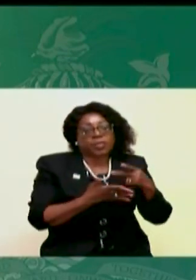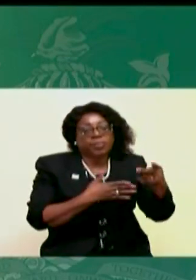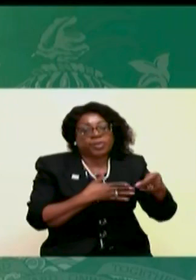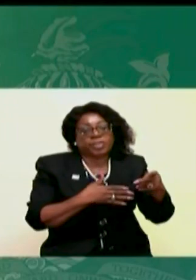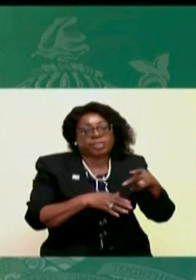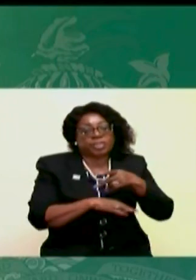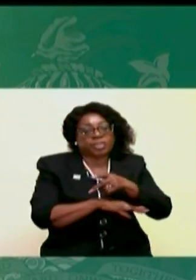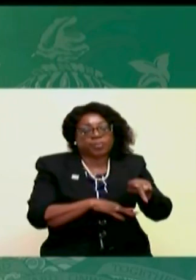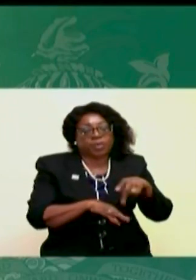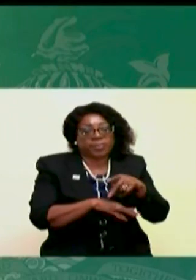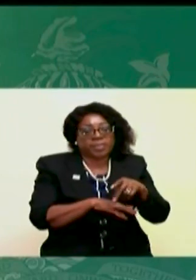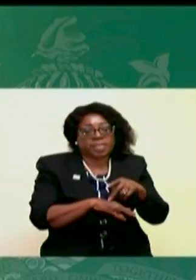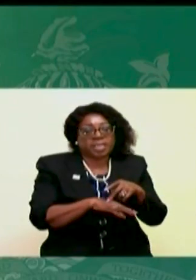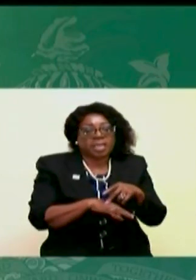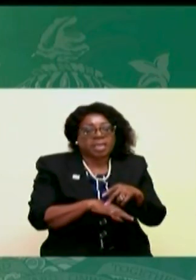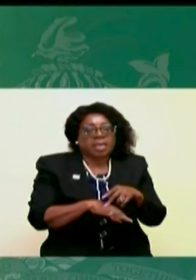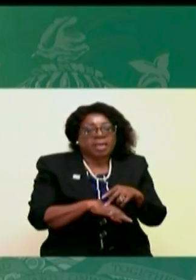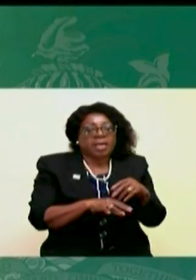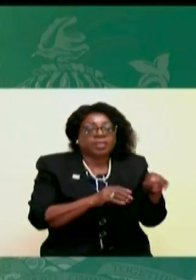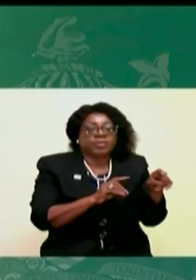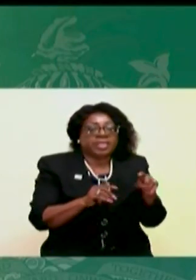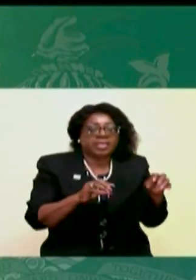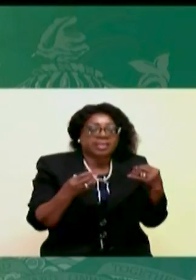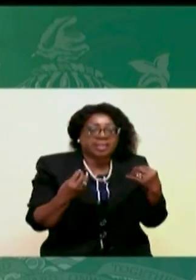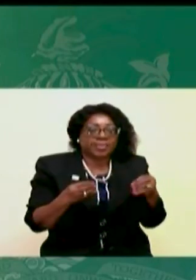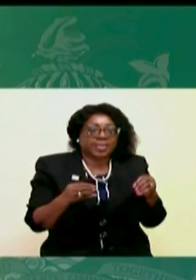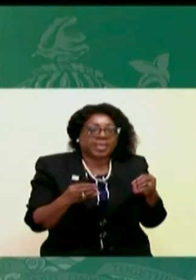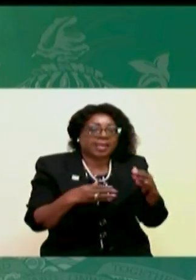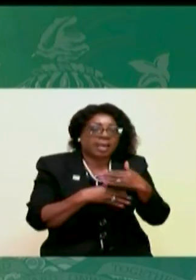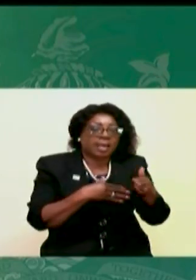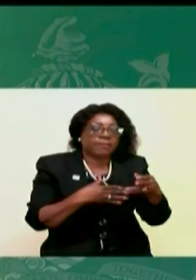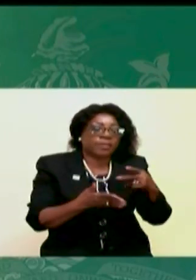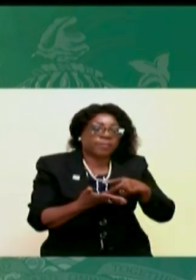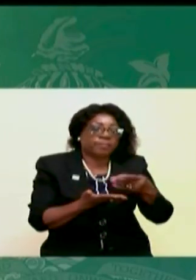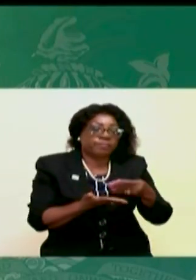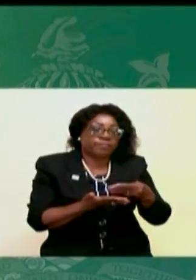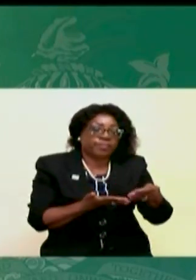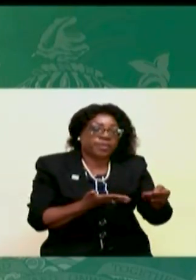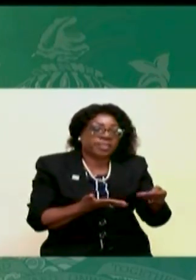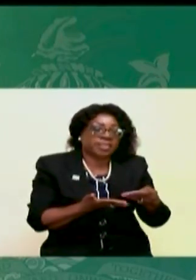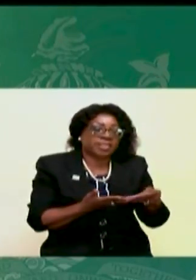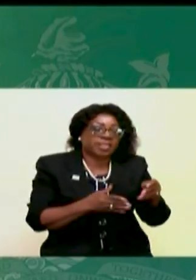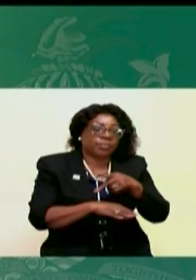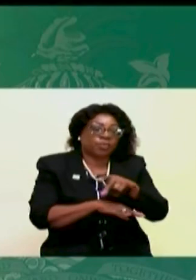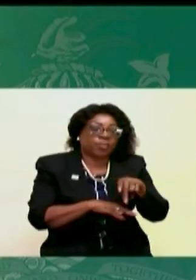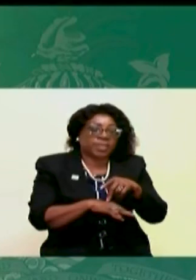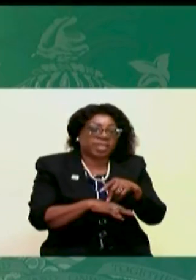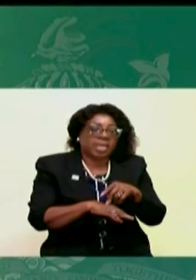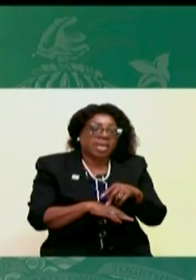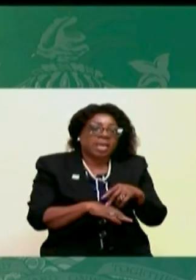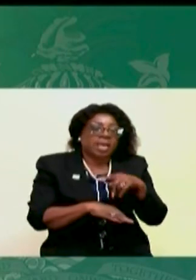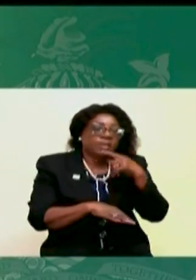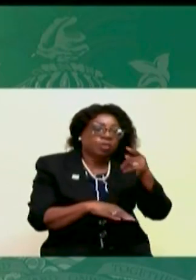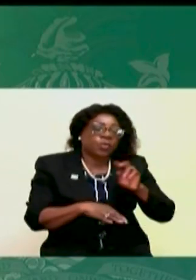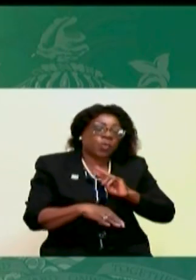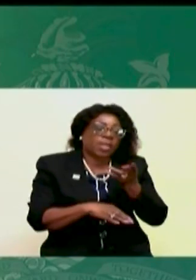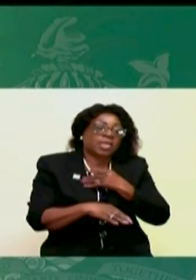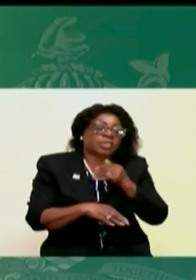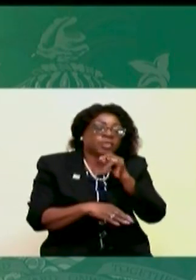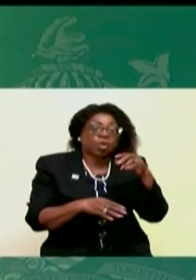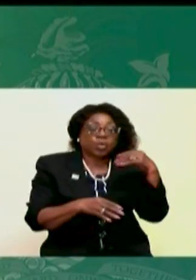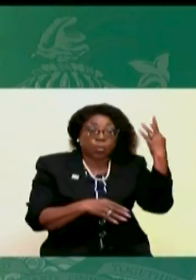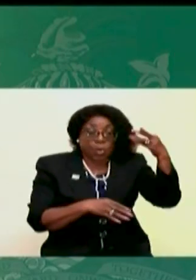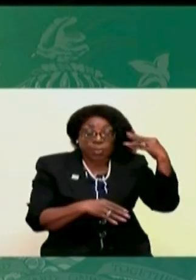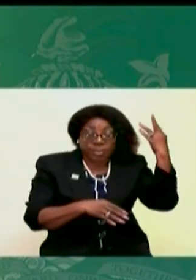And then you did nothing after you purchased the property. That's the problem. And you told us not to worry. But look where we are today. So how could